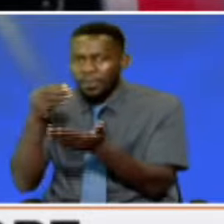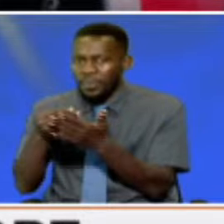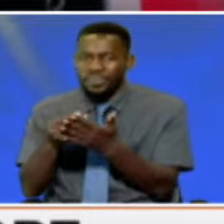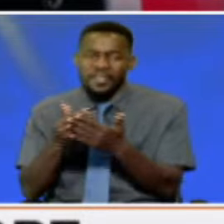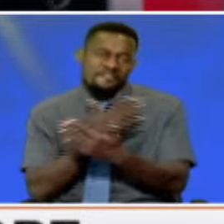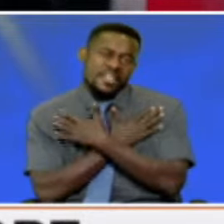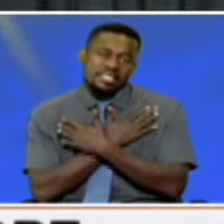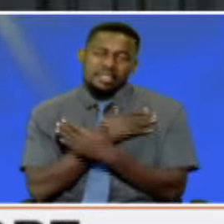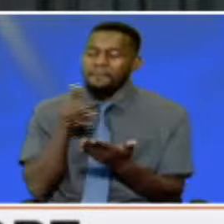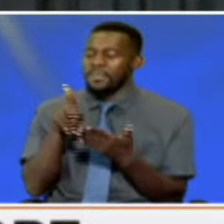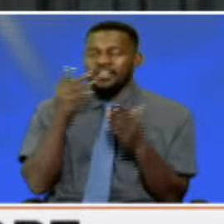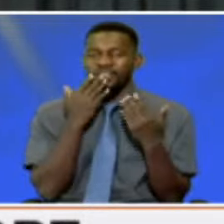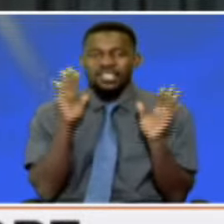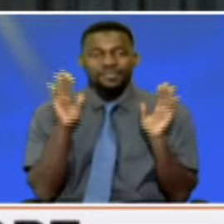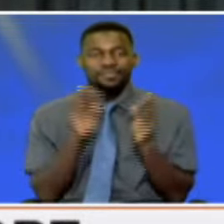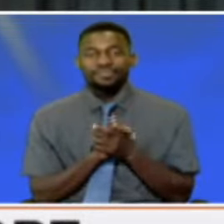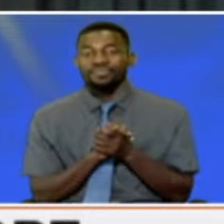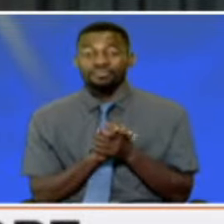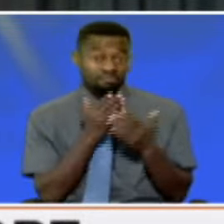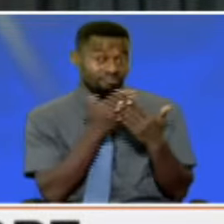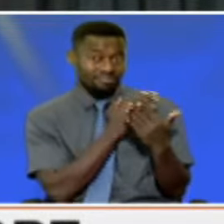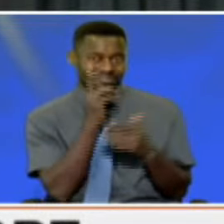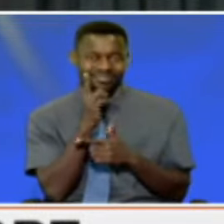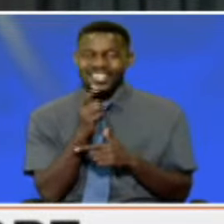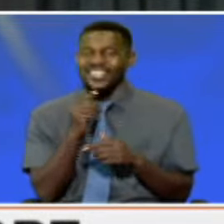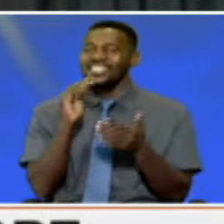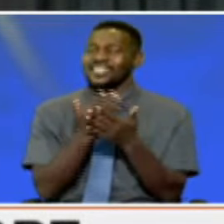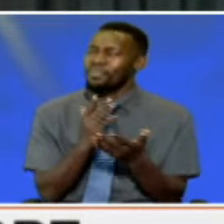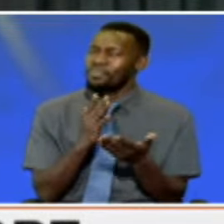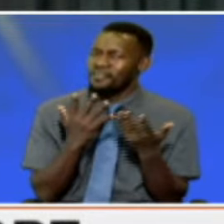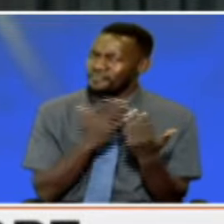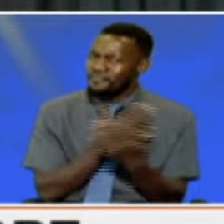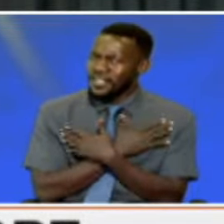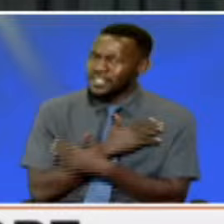his friends. Some friends told me, how much do you want to pay?